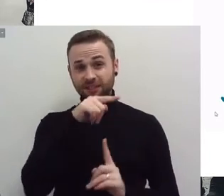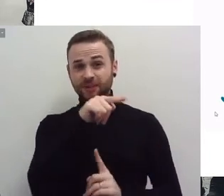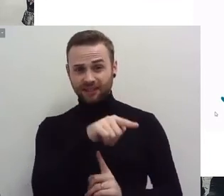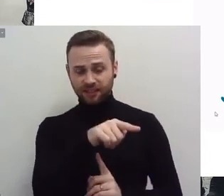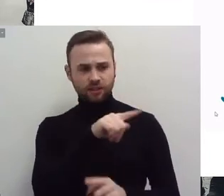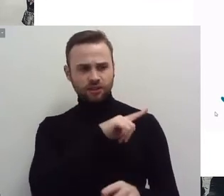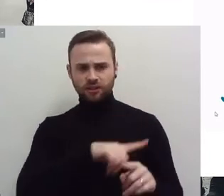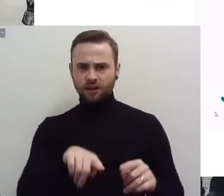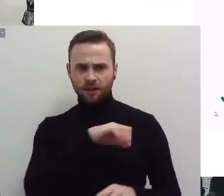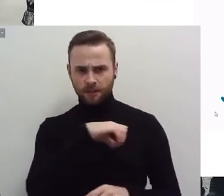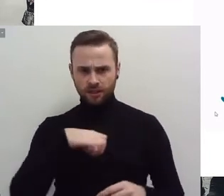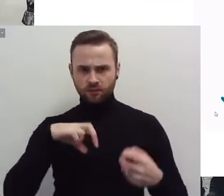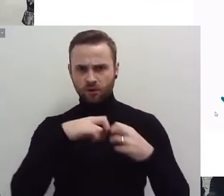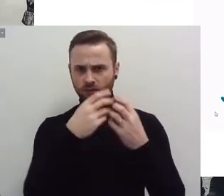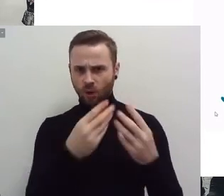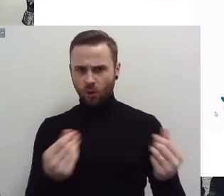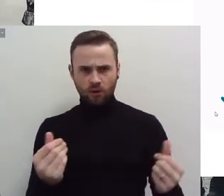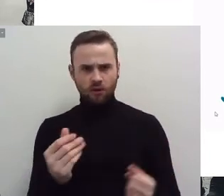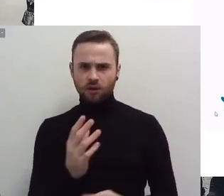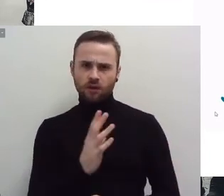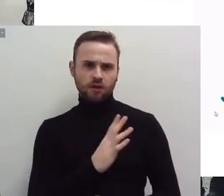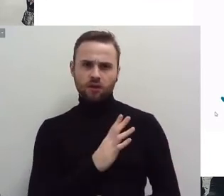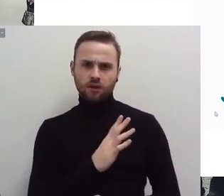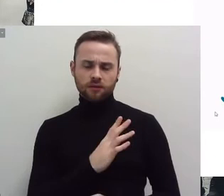whole system to collaborate.